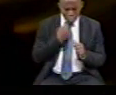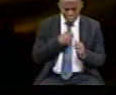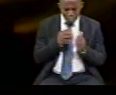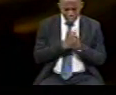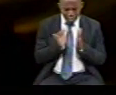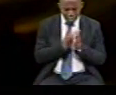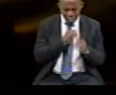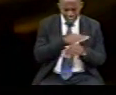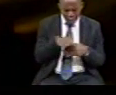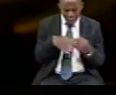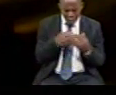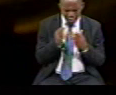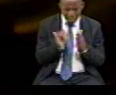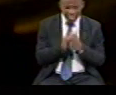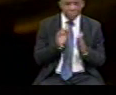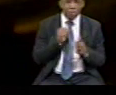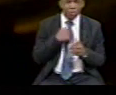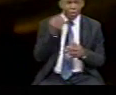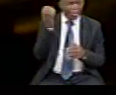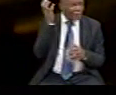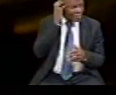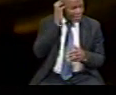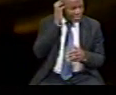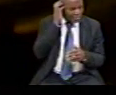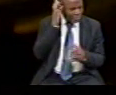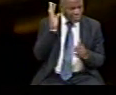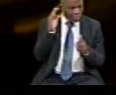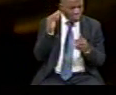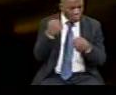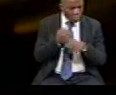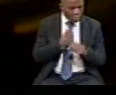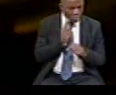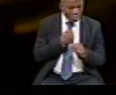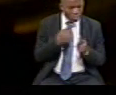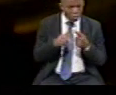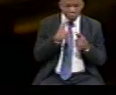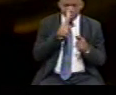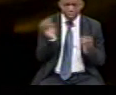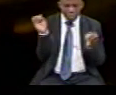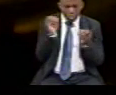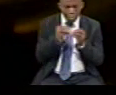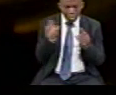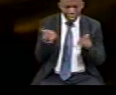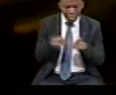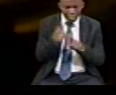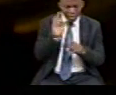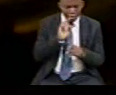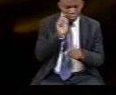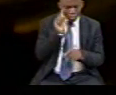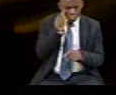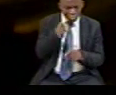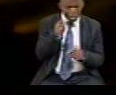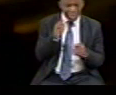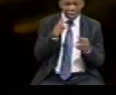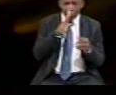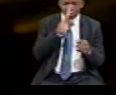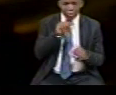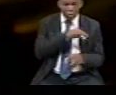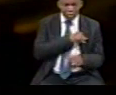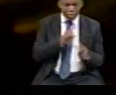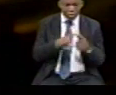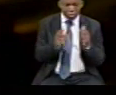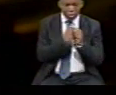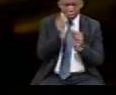and all that we have heard, Lord, will make us to be more like you and to be qualified to be with you in eternity